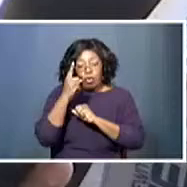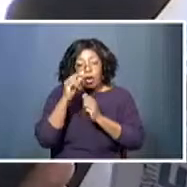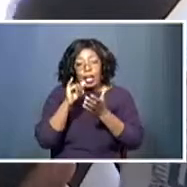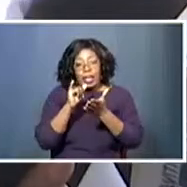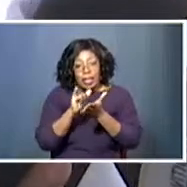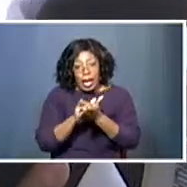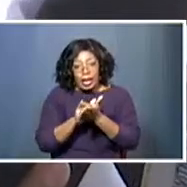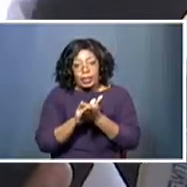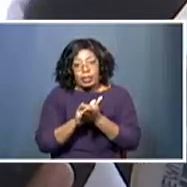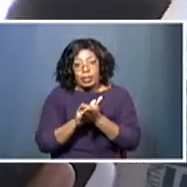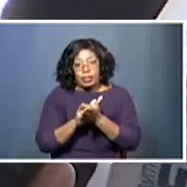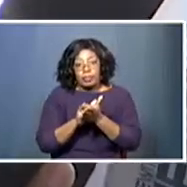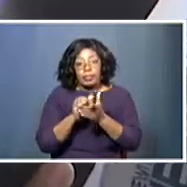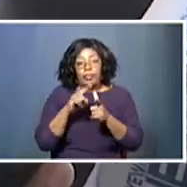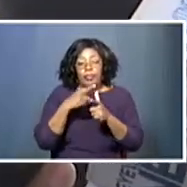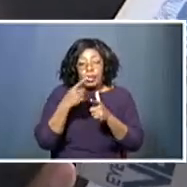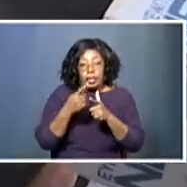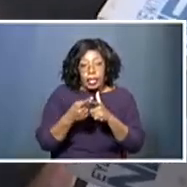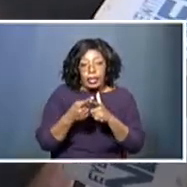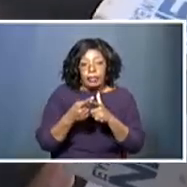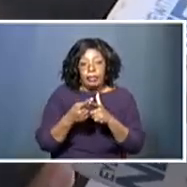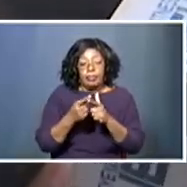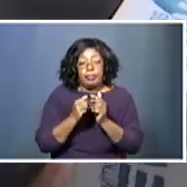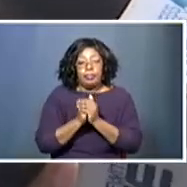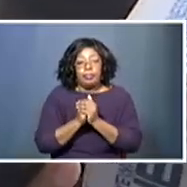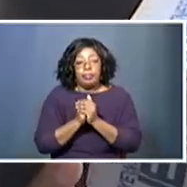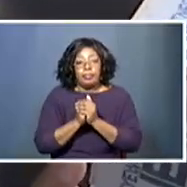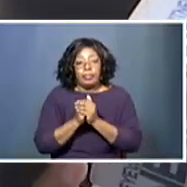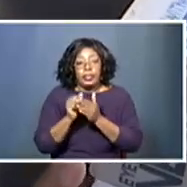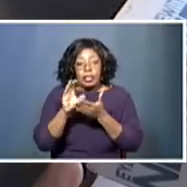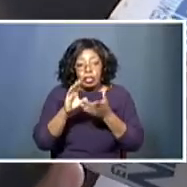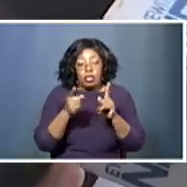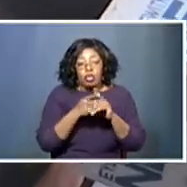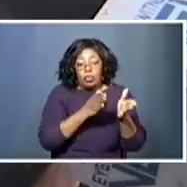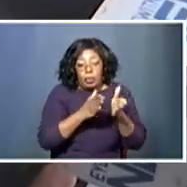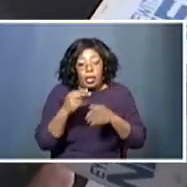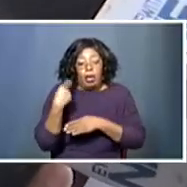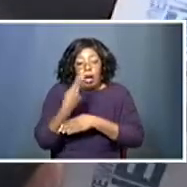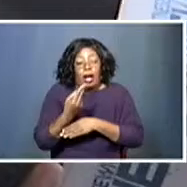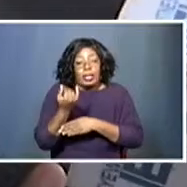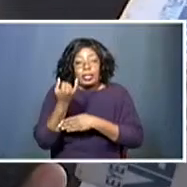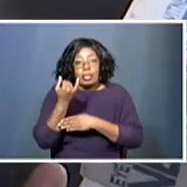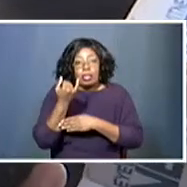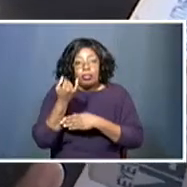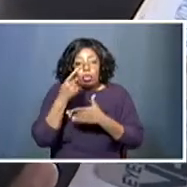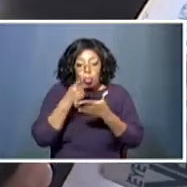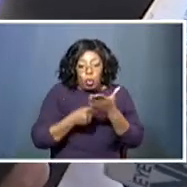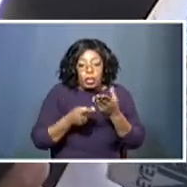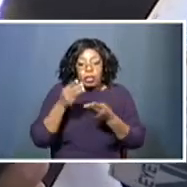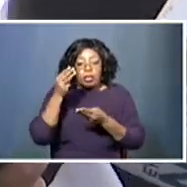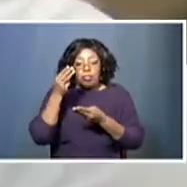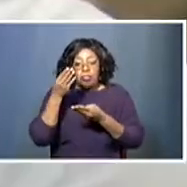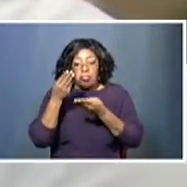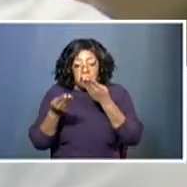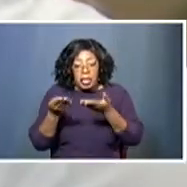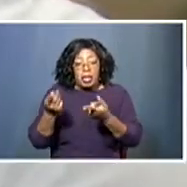facility, and then it will be a ramped up facility to prepare us for what may come or what will